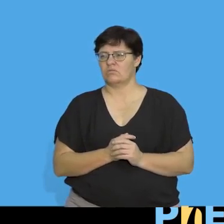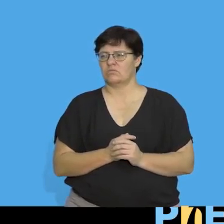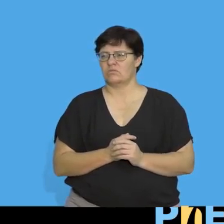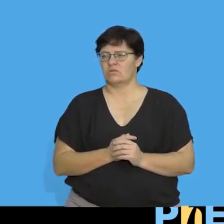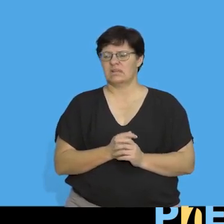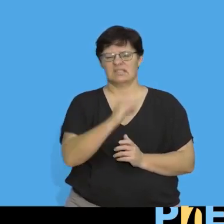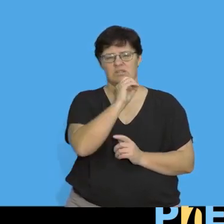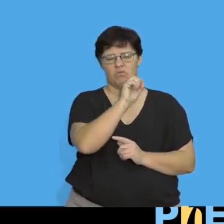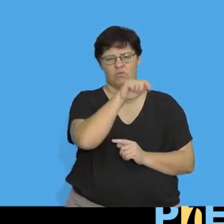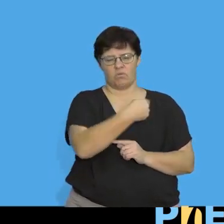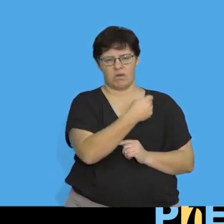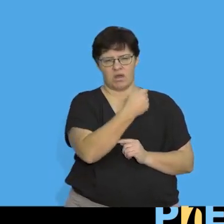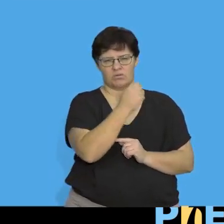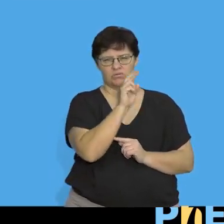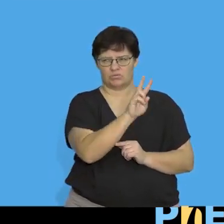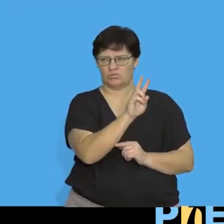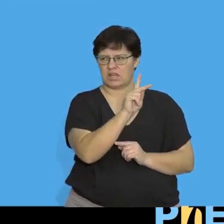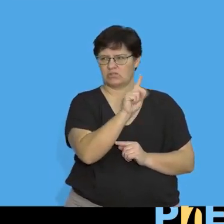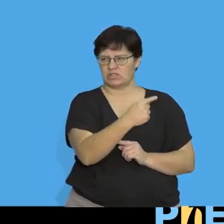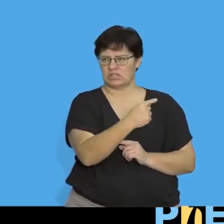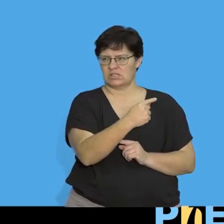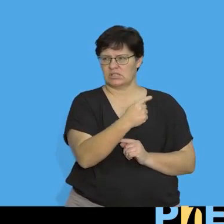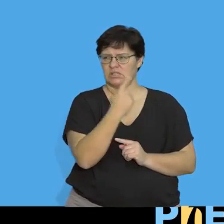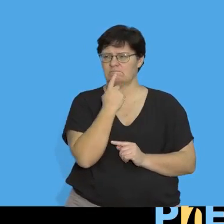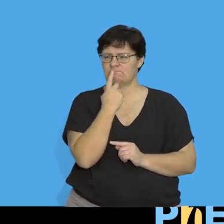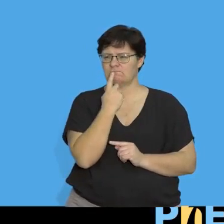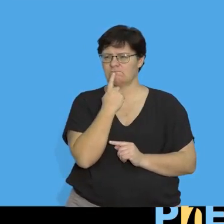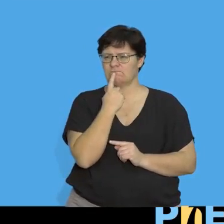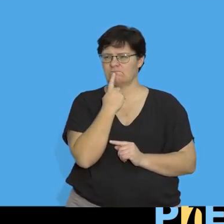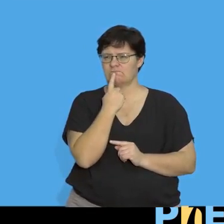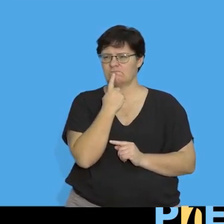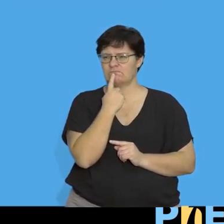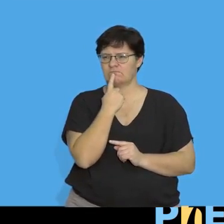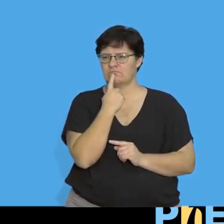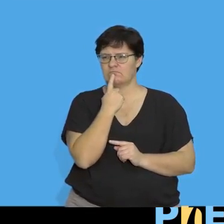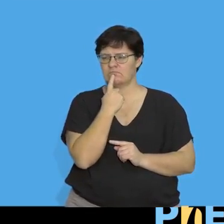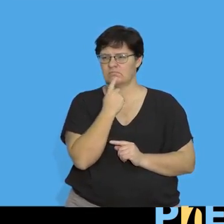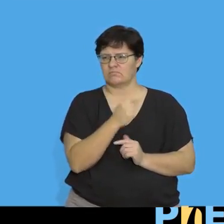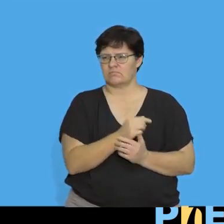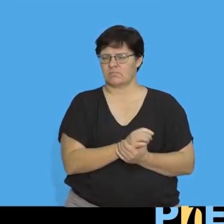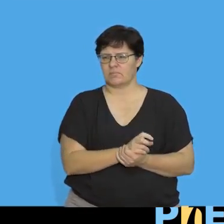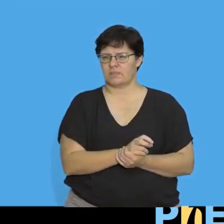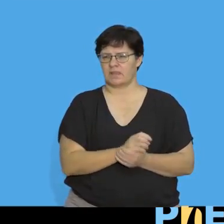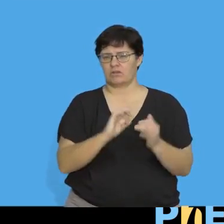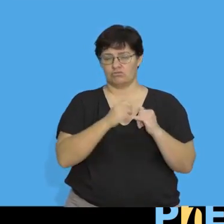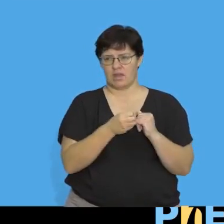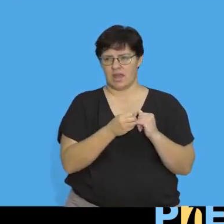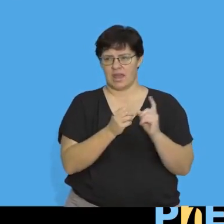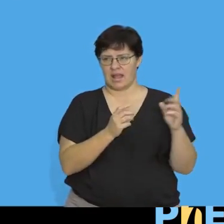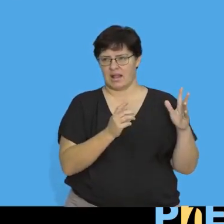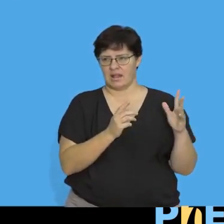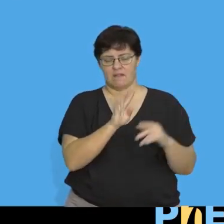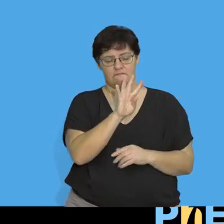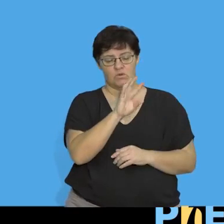0.2 kilograms. I'm going to try and keep the angle of release at